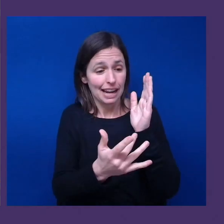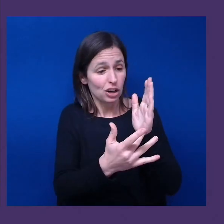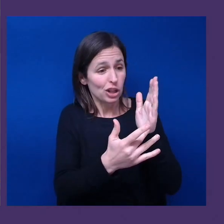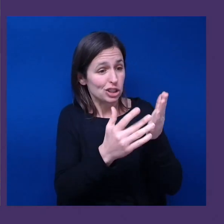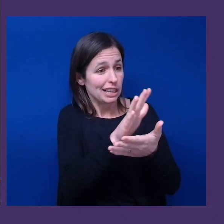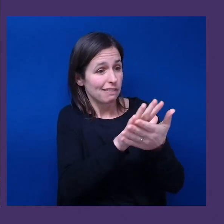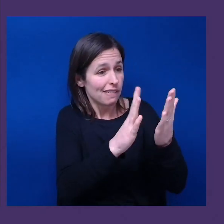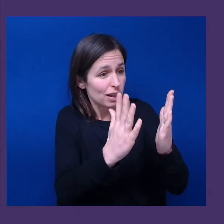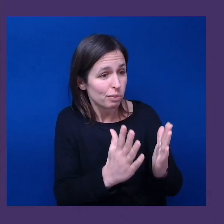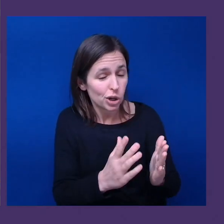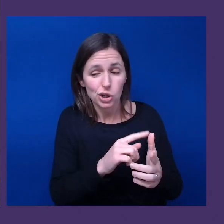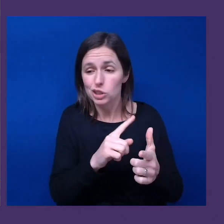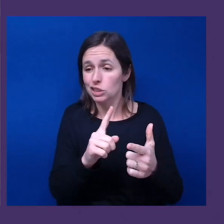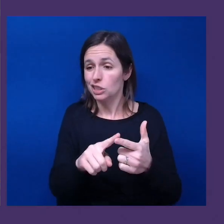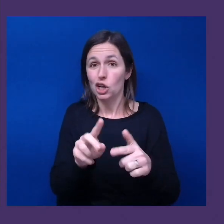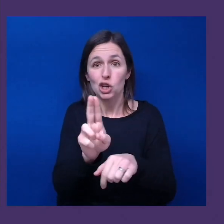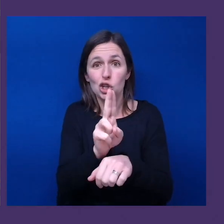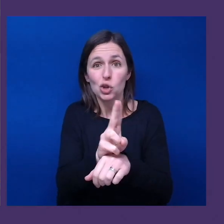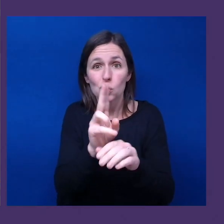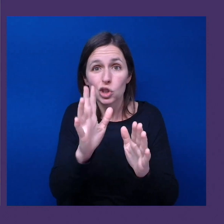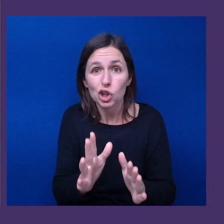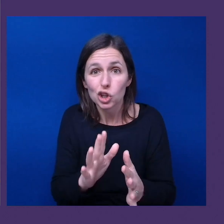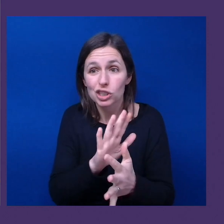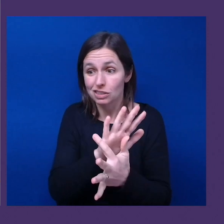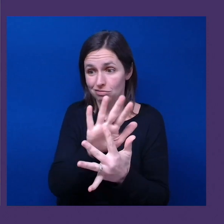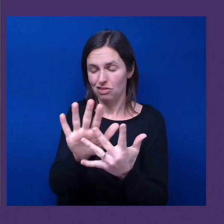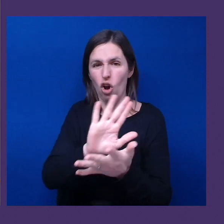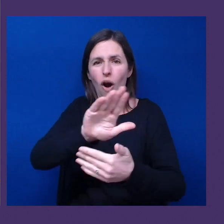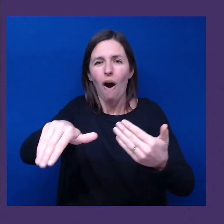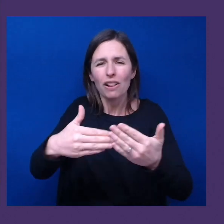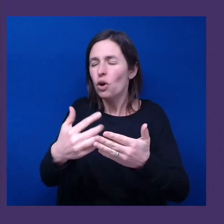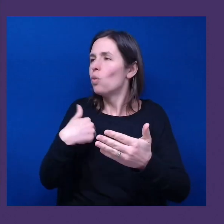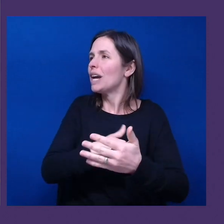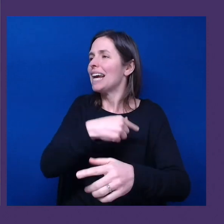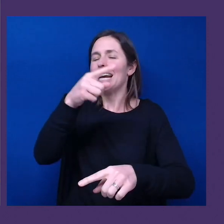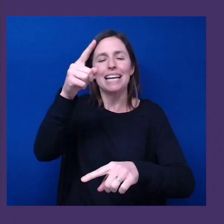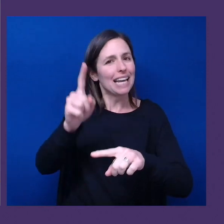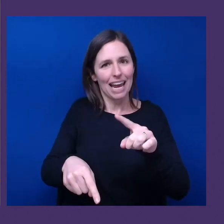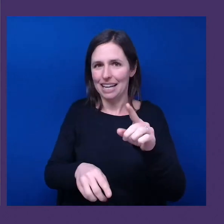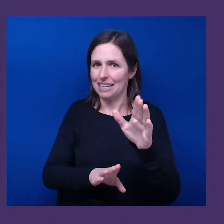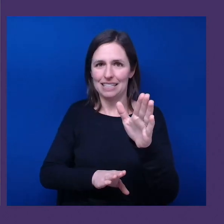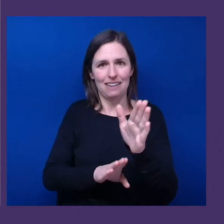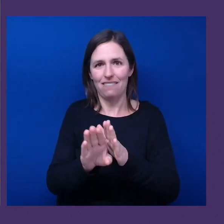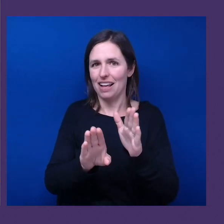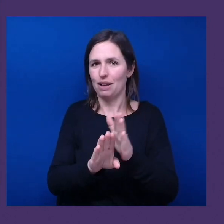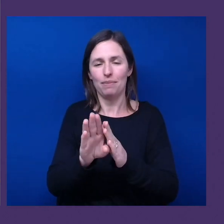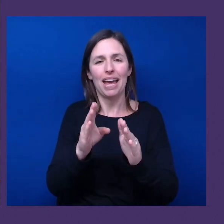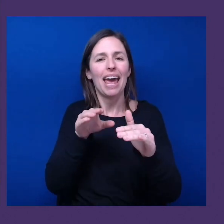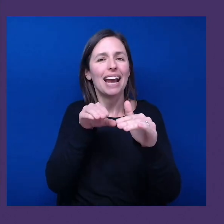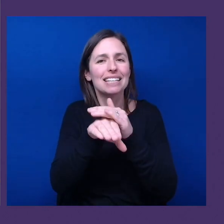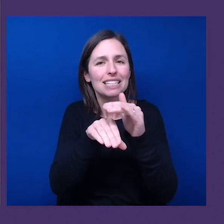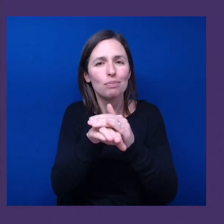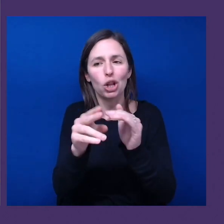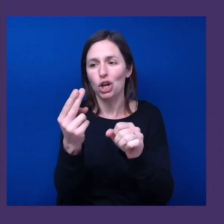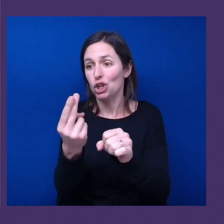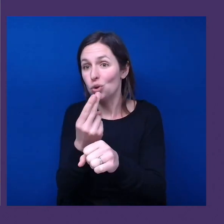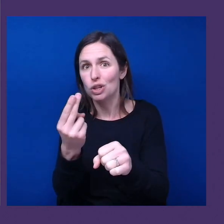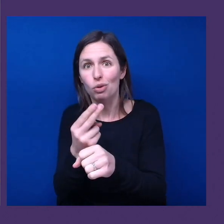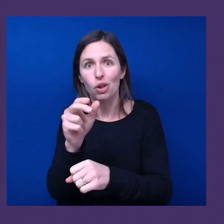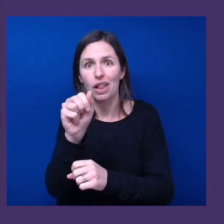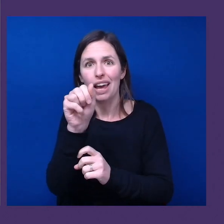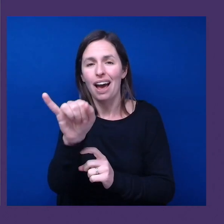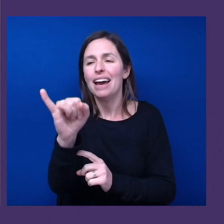the users. We cannot develop accessible, usable AI without the disability